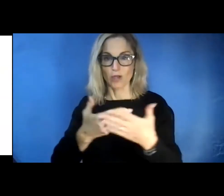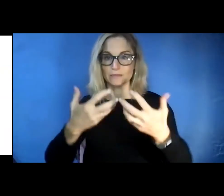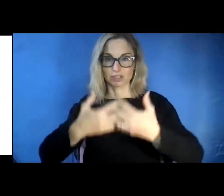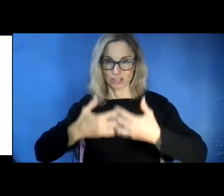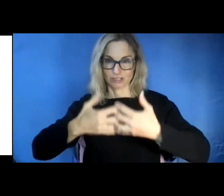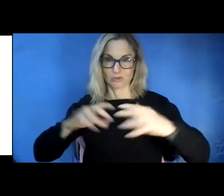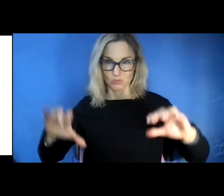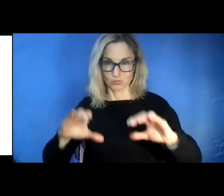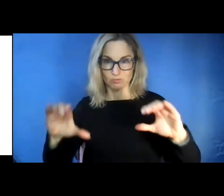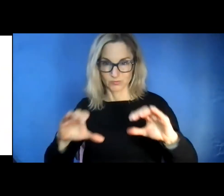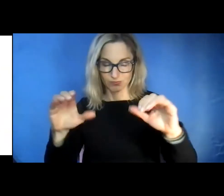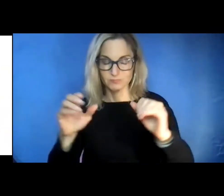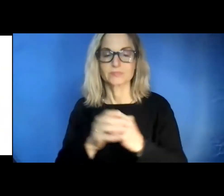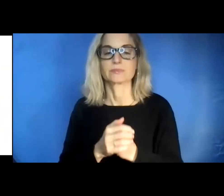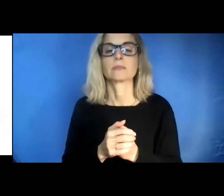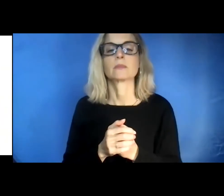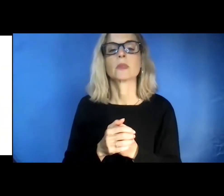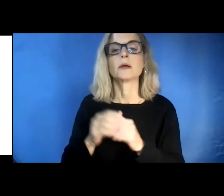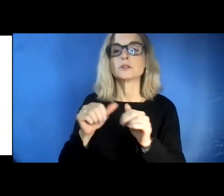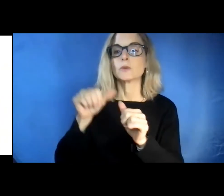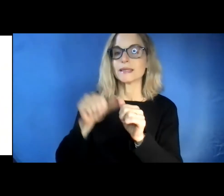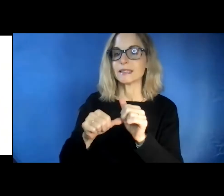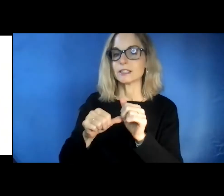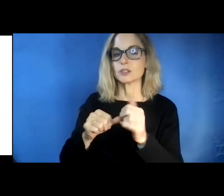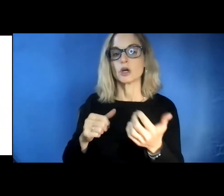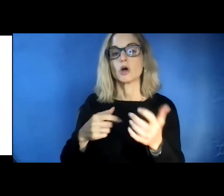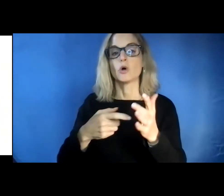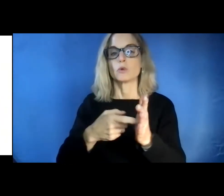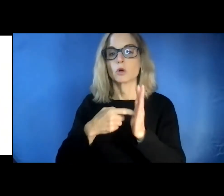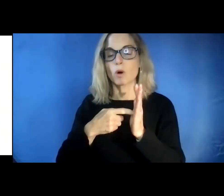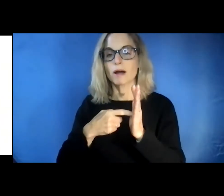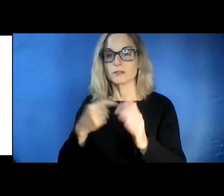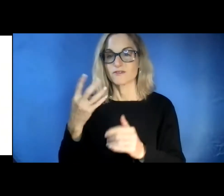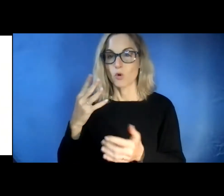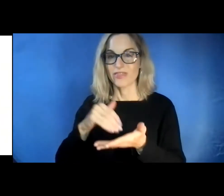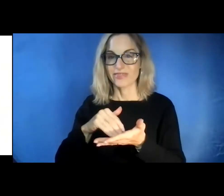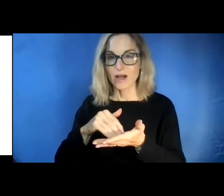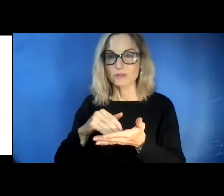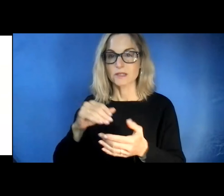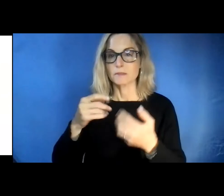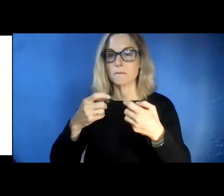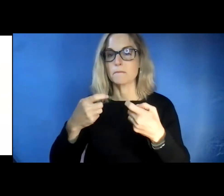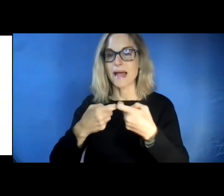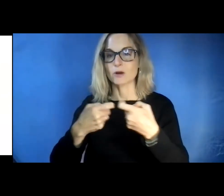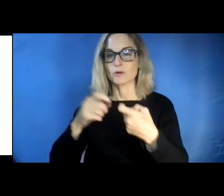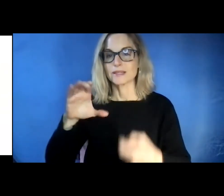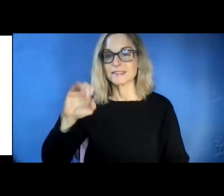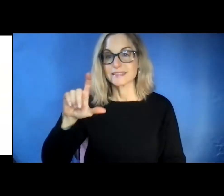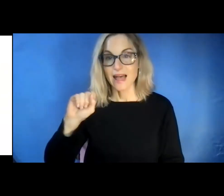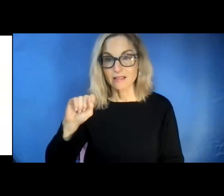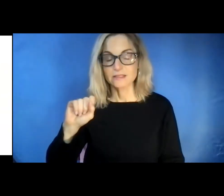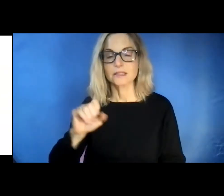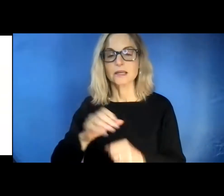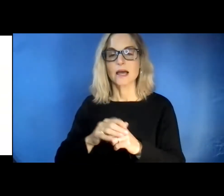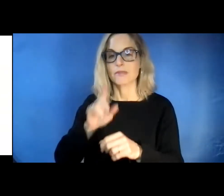Each Model 3 vehicle requires more than 4,000 battery cells, and after the battery cells are assembled into modules, the modules are then